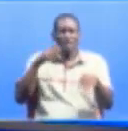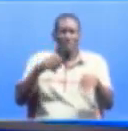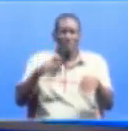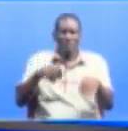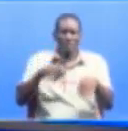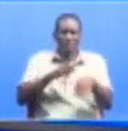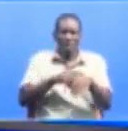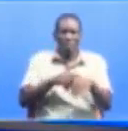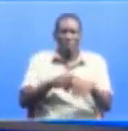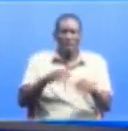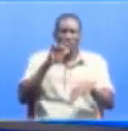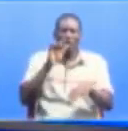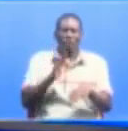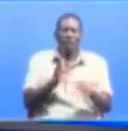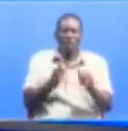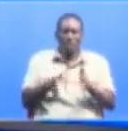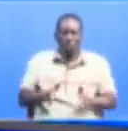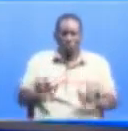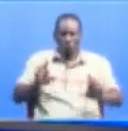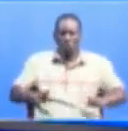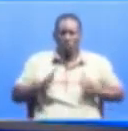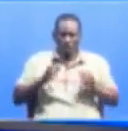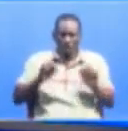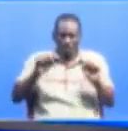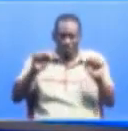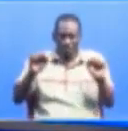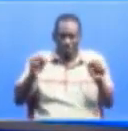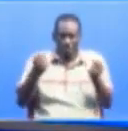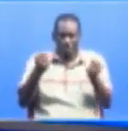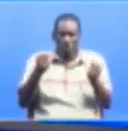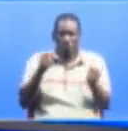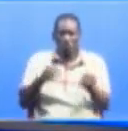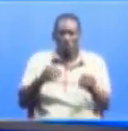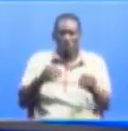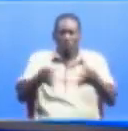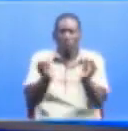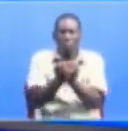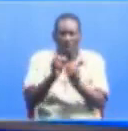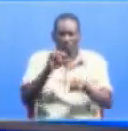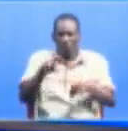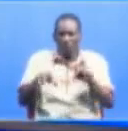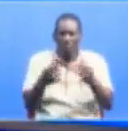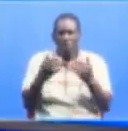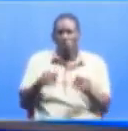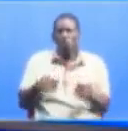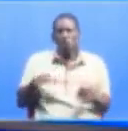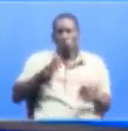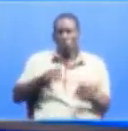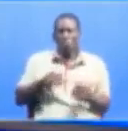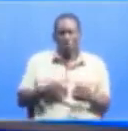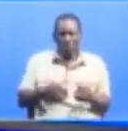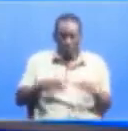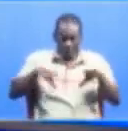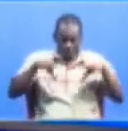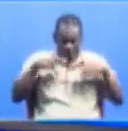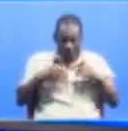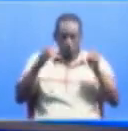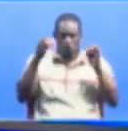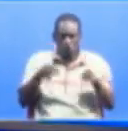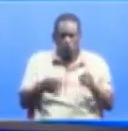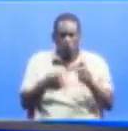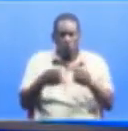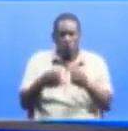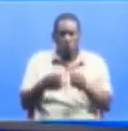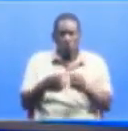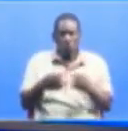way of life, but also the survival of their families and livestock. But the women are now embracing a new strategy that is revolutionizing